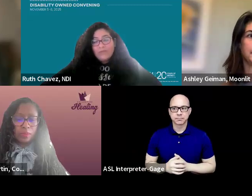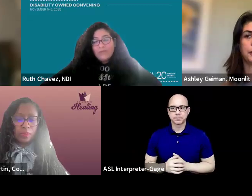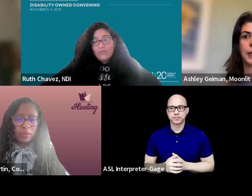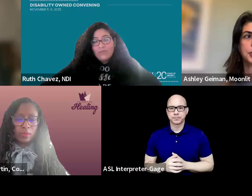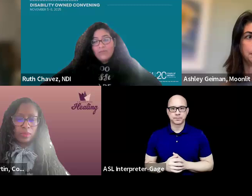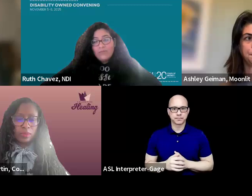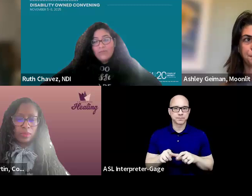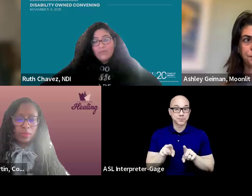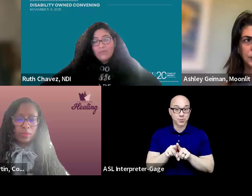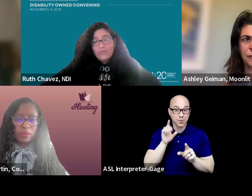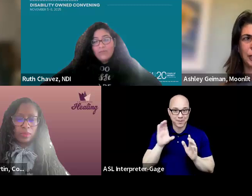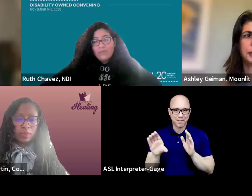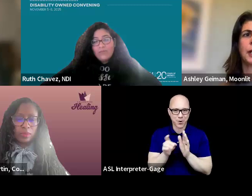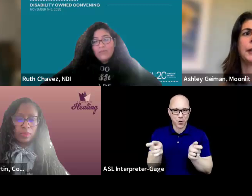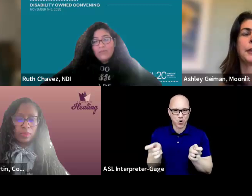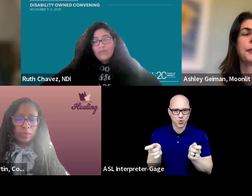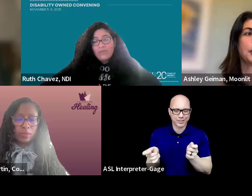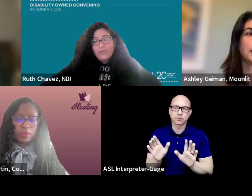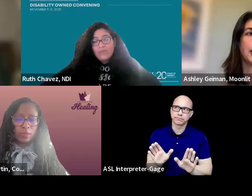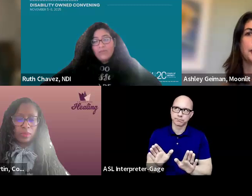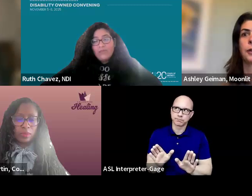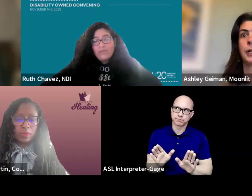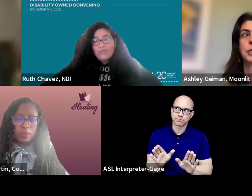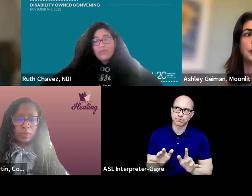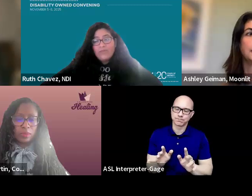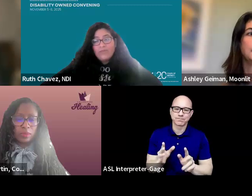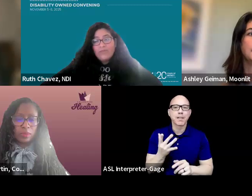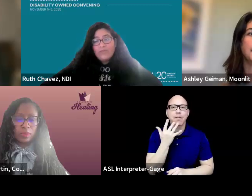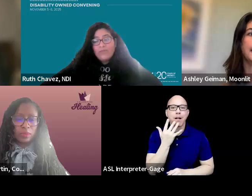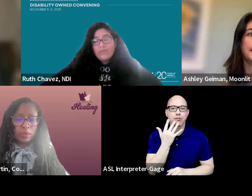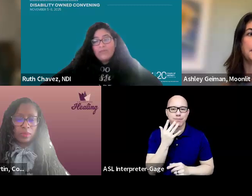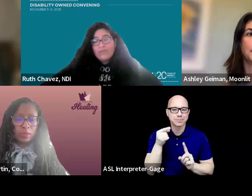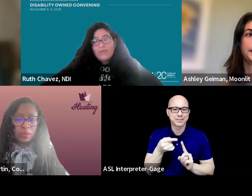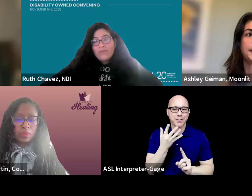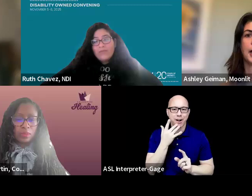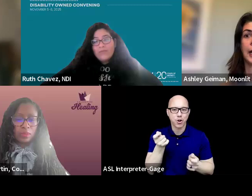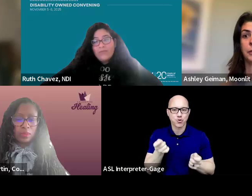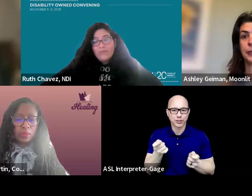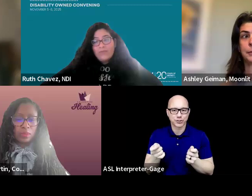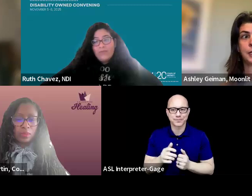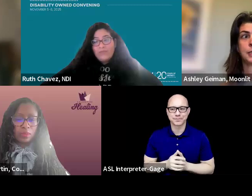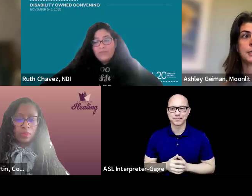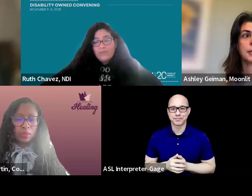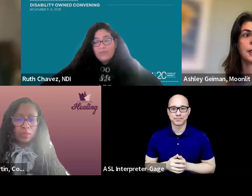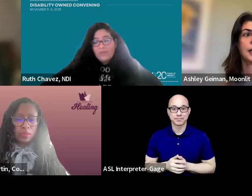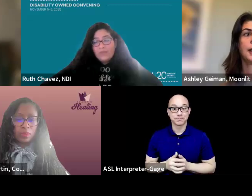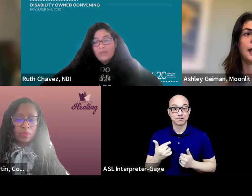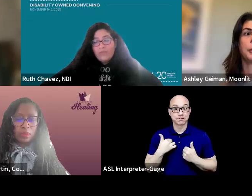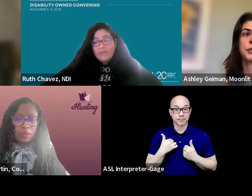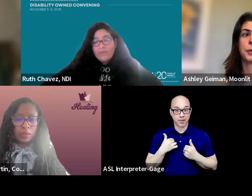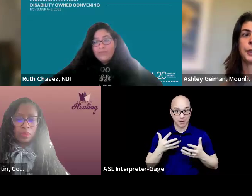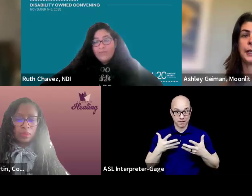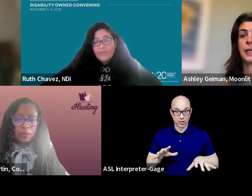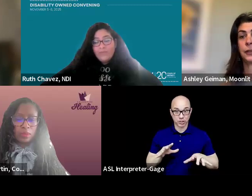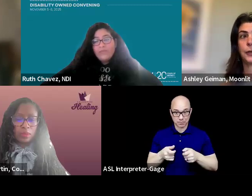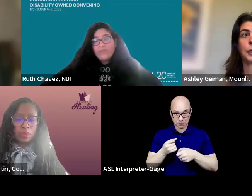photo correction. The photo color correction. Once I complete a piece